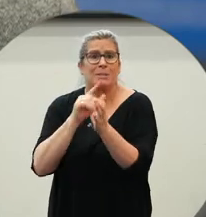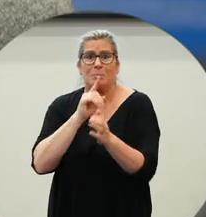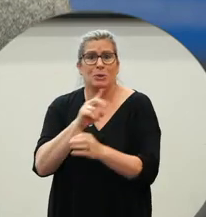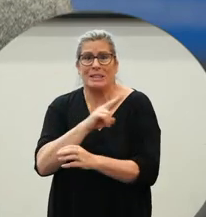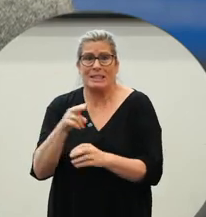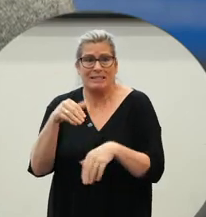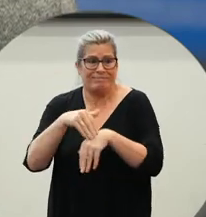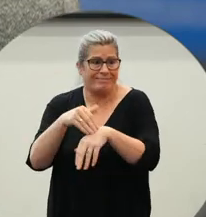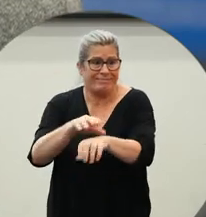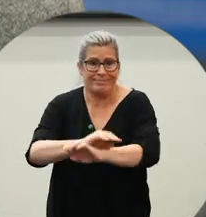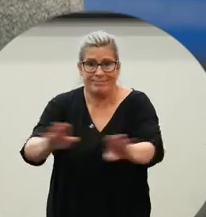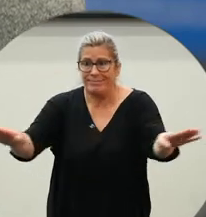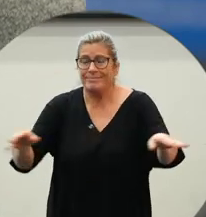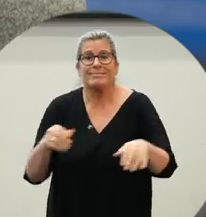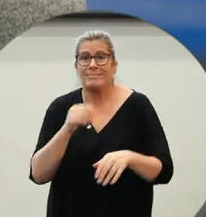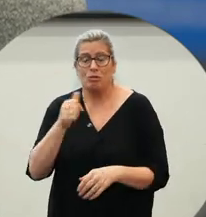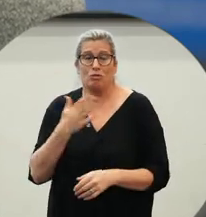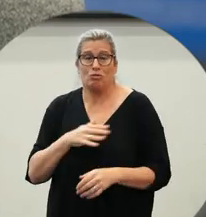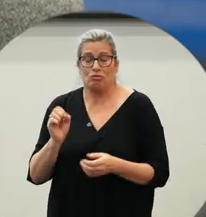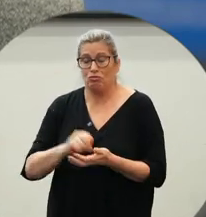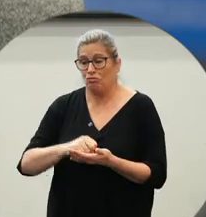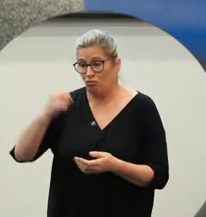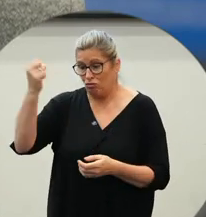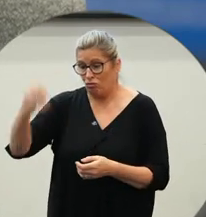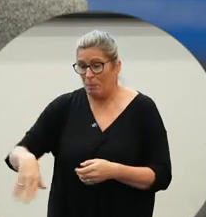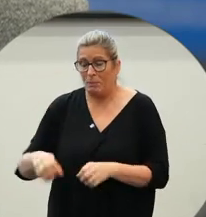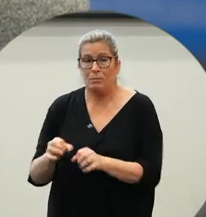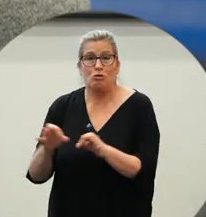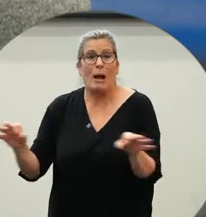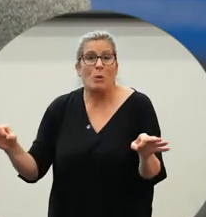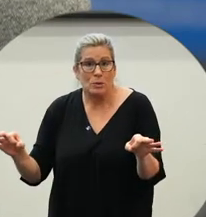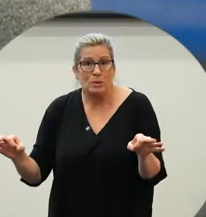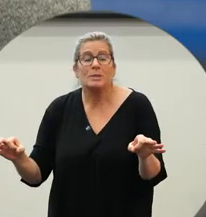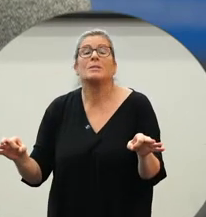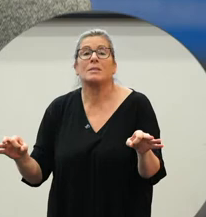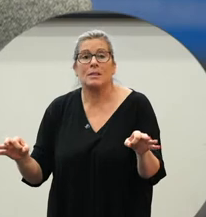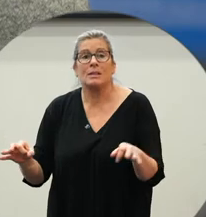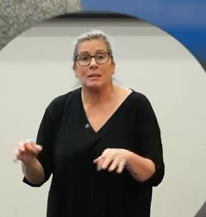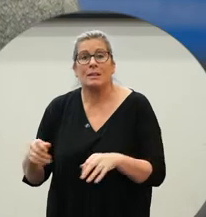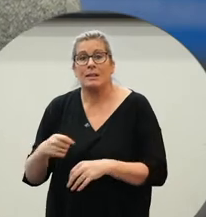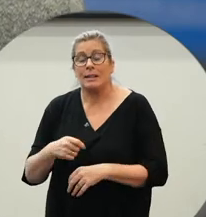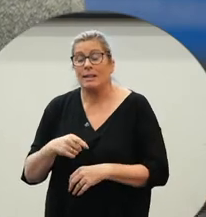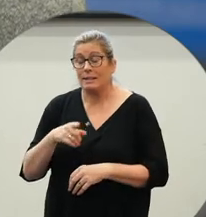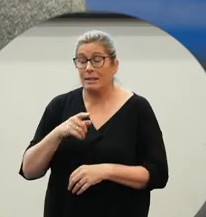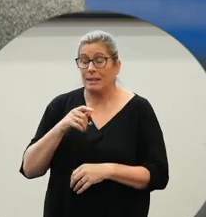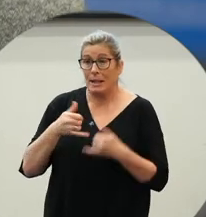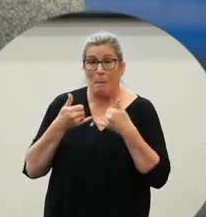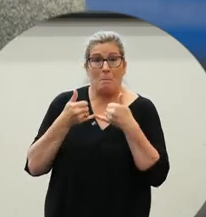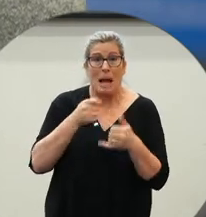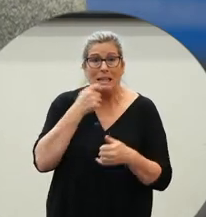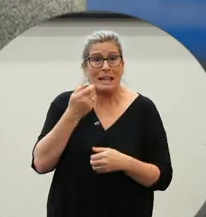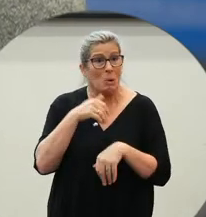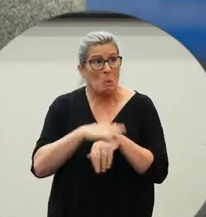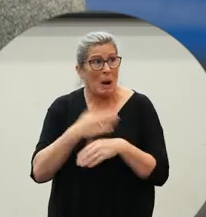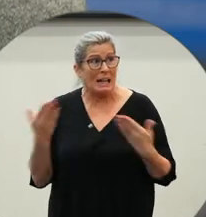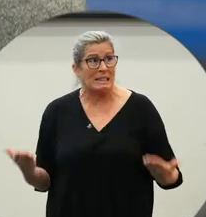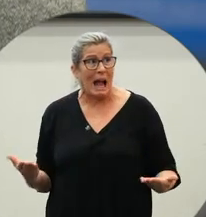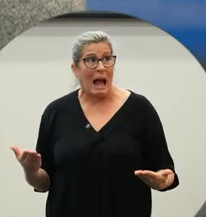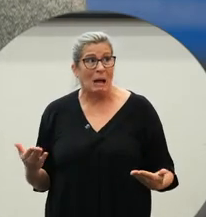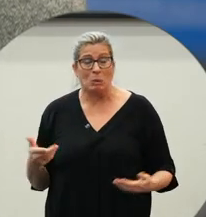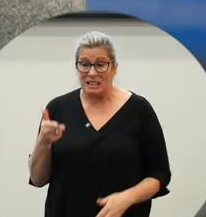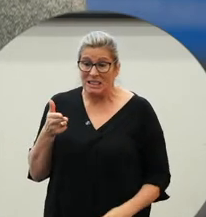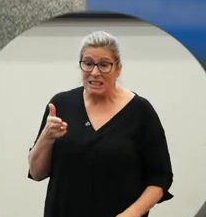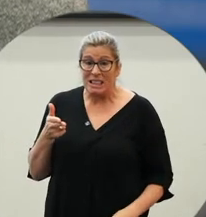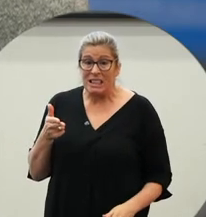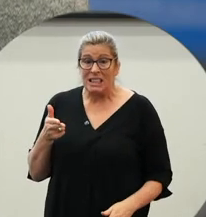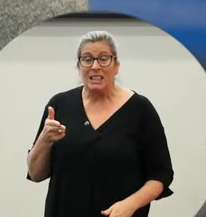of the bomb, and it dropped to the ground. And then they said to the pilot said to them, where do you want to go now? And they said,